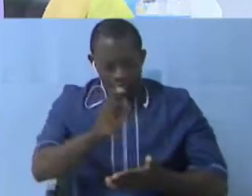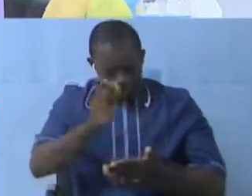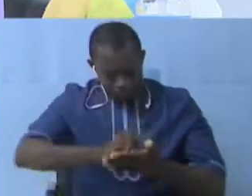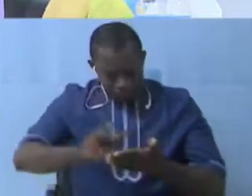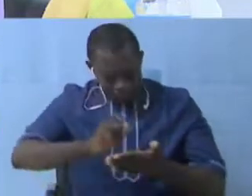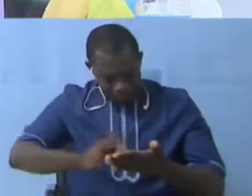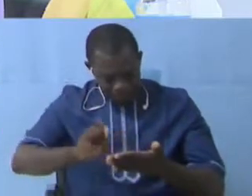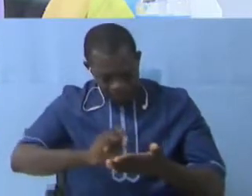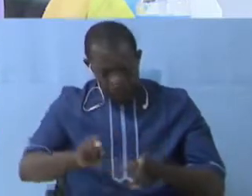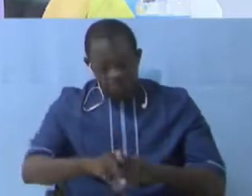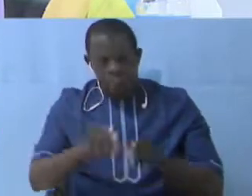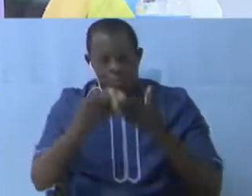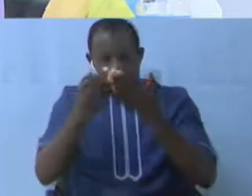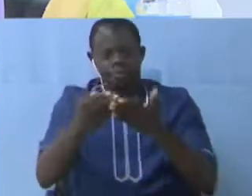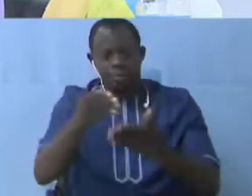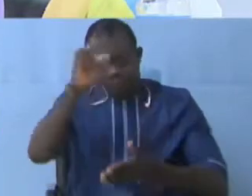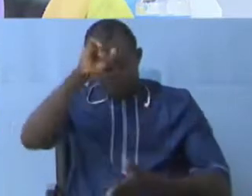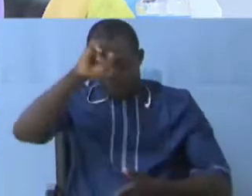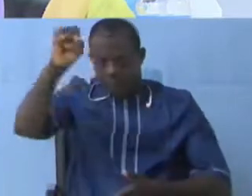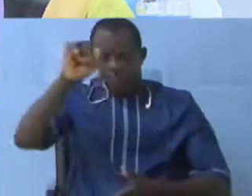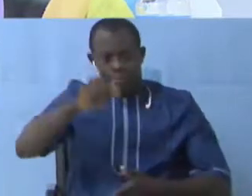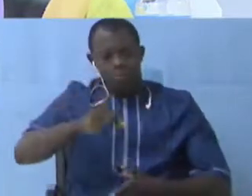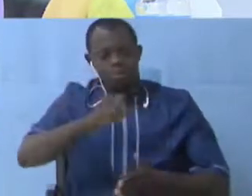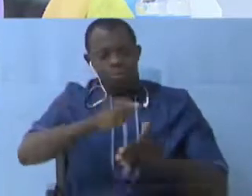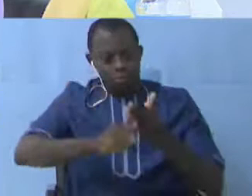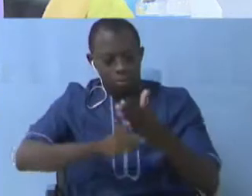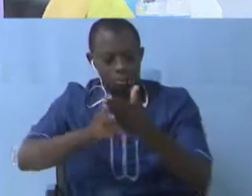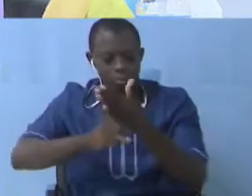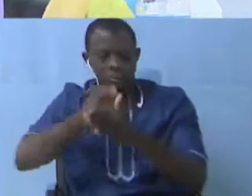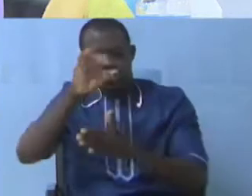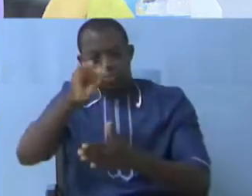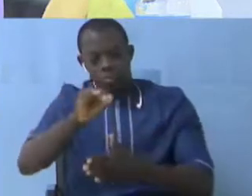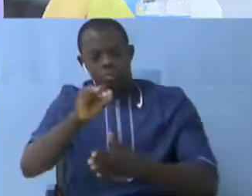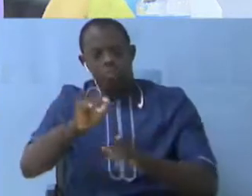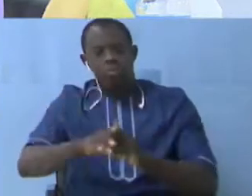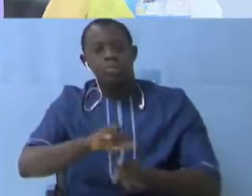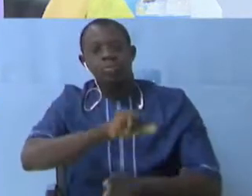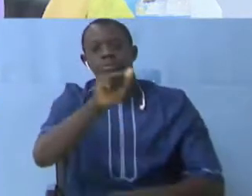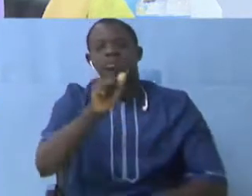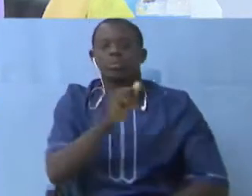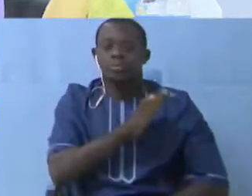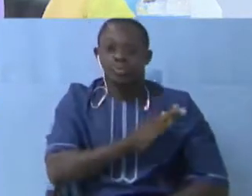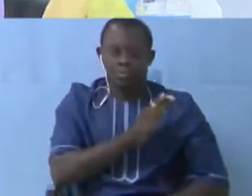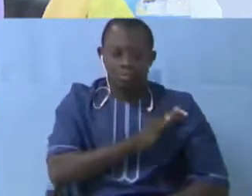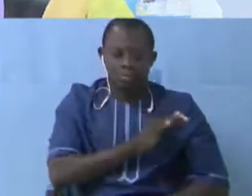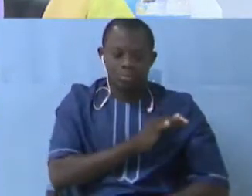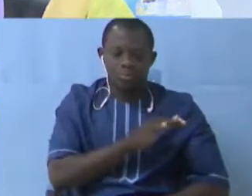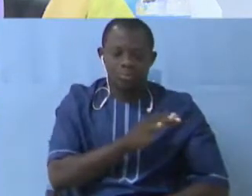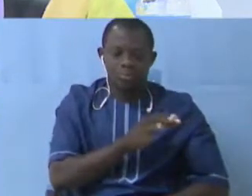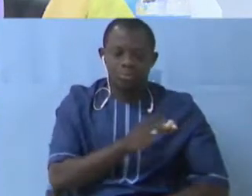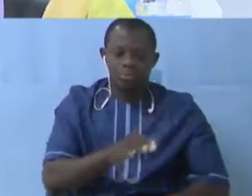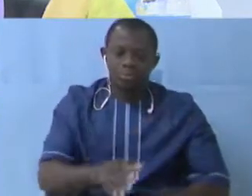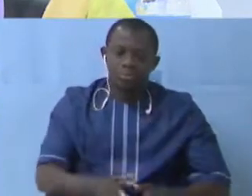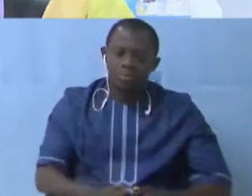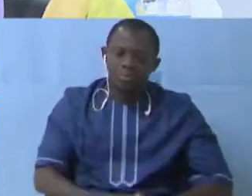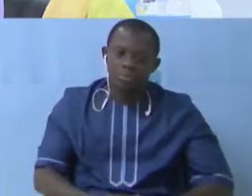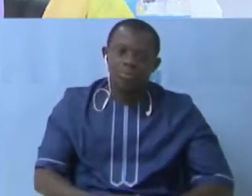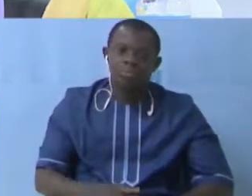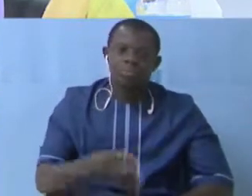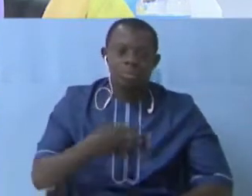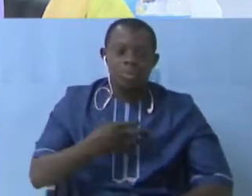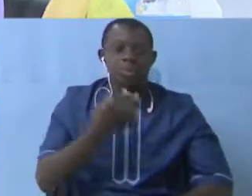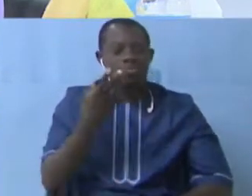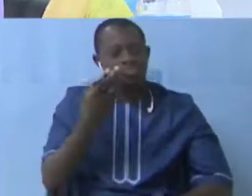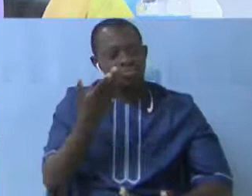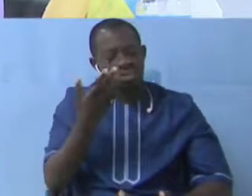nag ci président bi pour nag gestu yooyu ñu war koy def. Also to look at reviewing